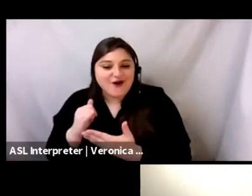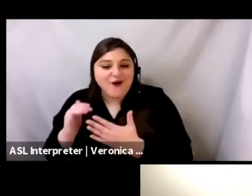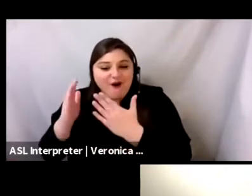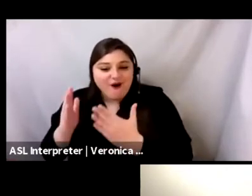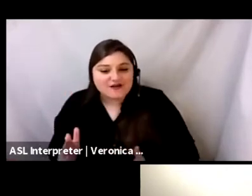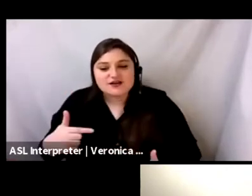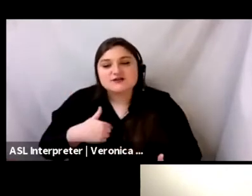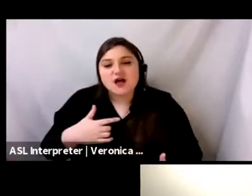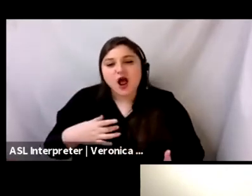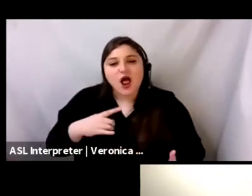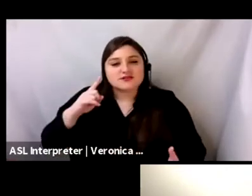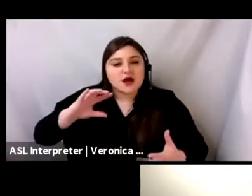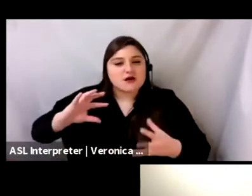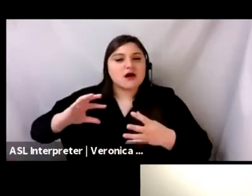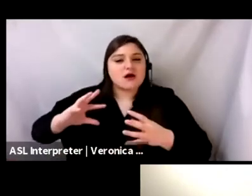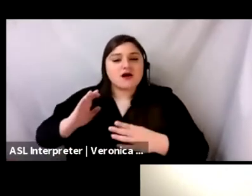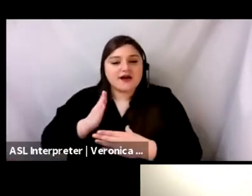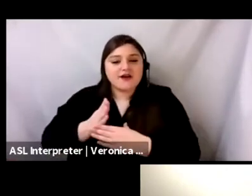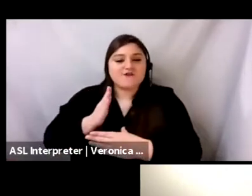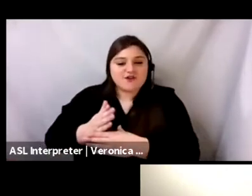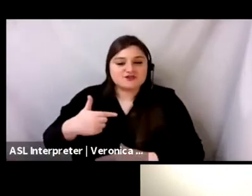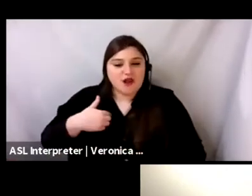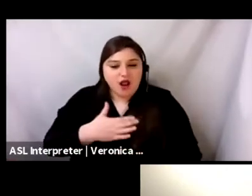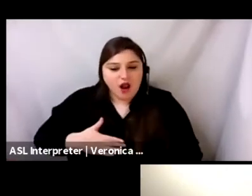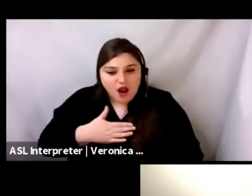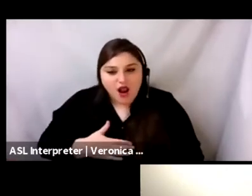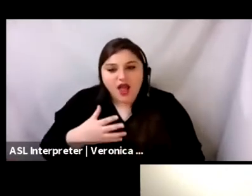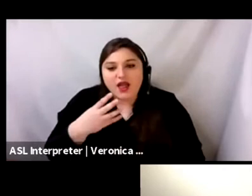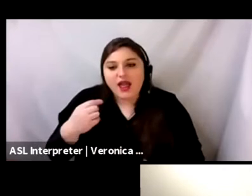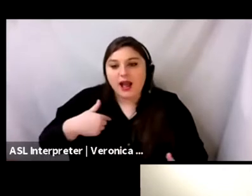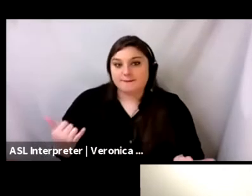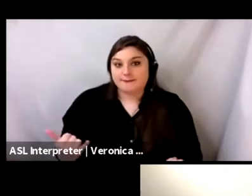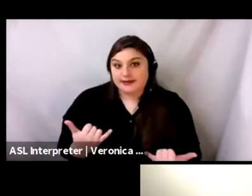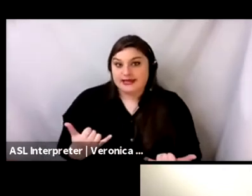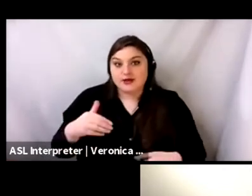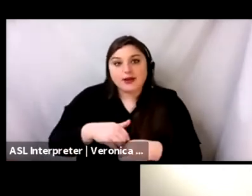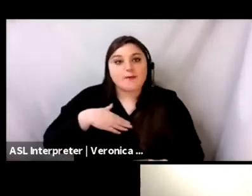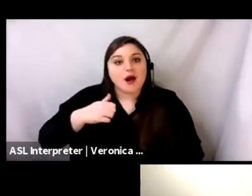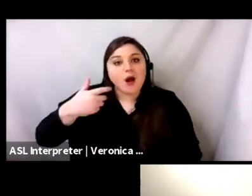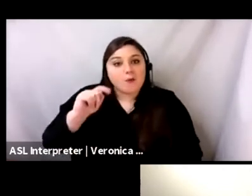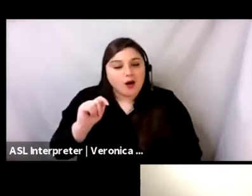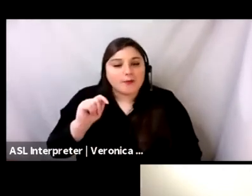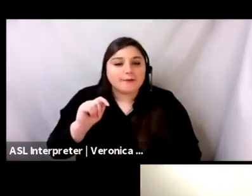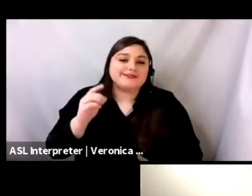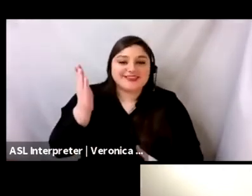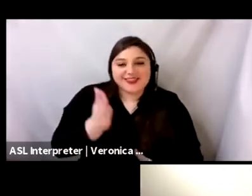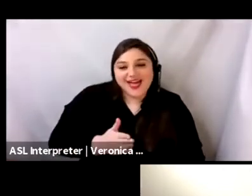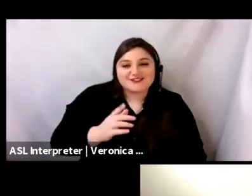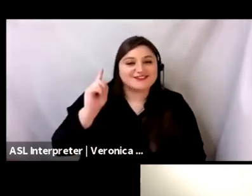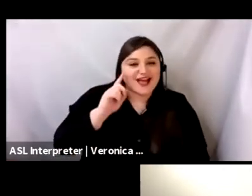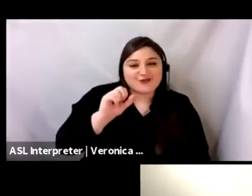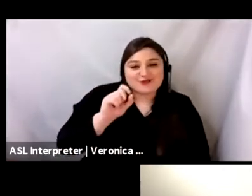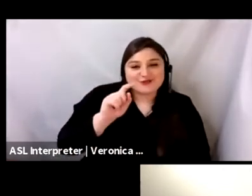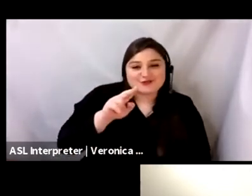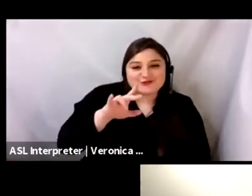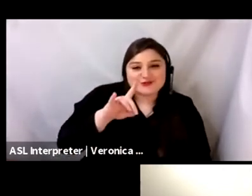despite my accent. I am sitting in my apartment, which is also my studio, my sound studio. There is a white